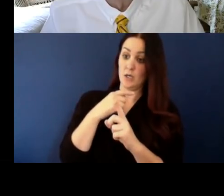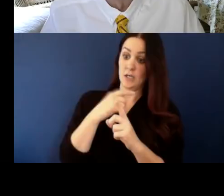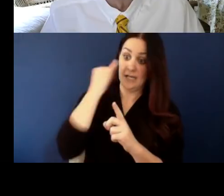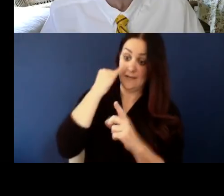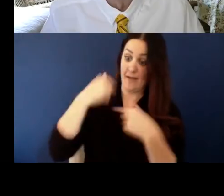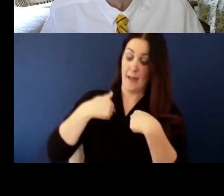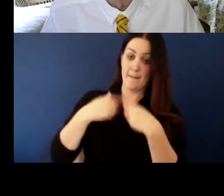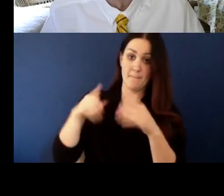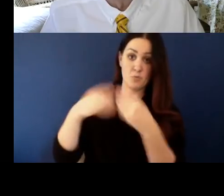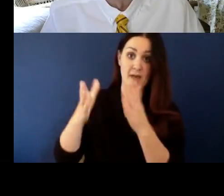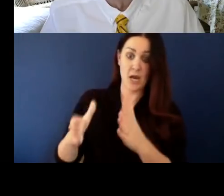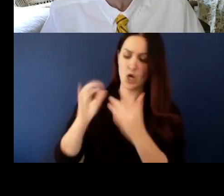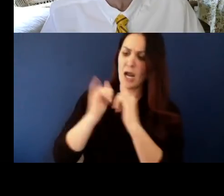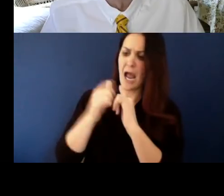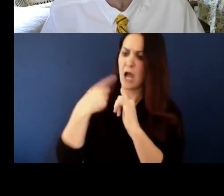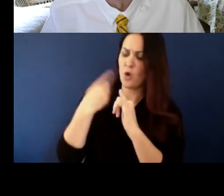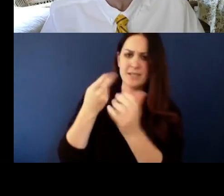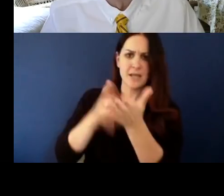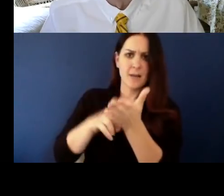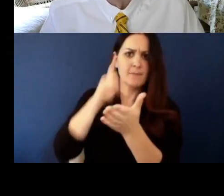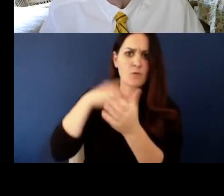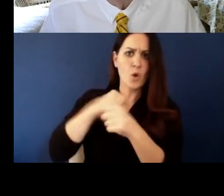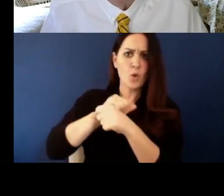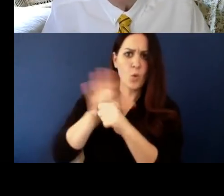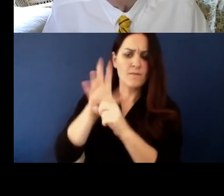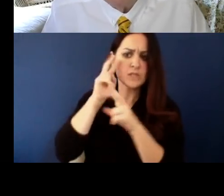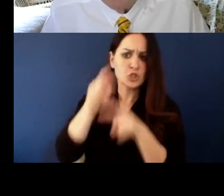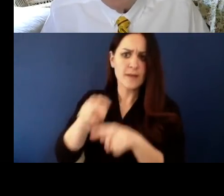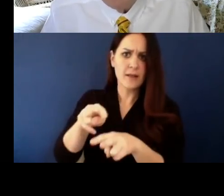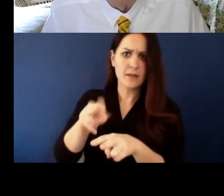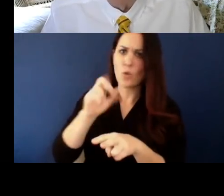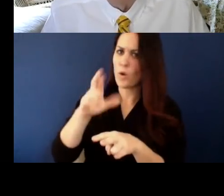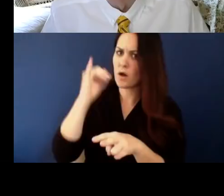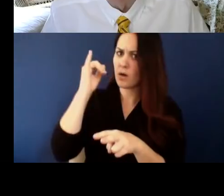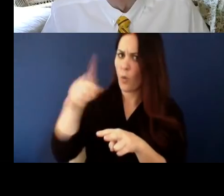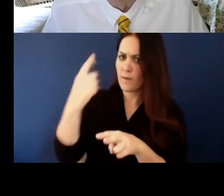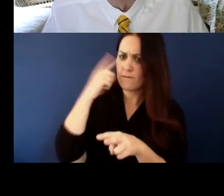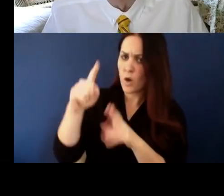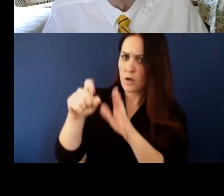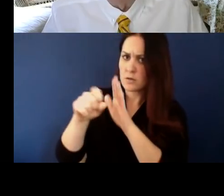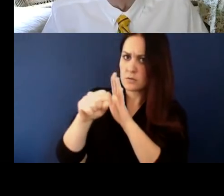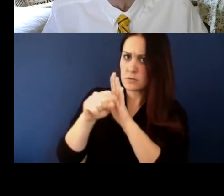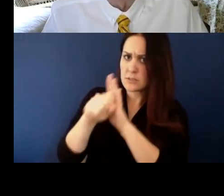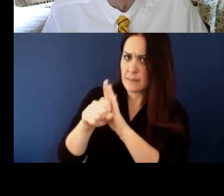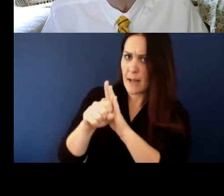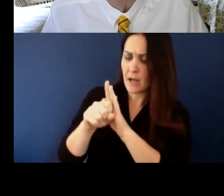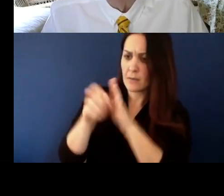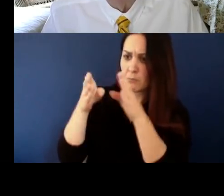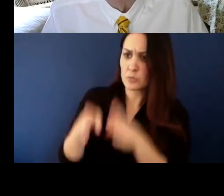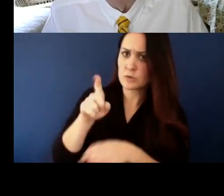surveillance? Or is that only for symptomatic staff? We have different ways that you can get a COVID test.